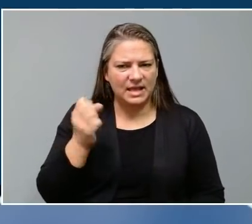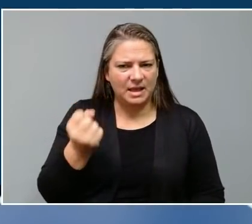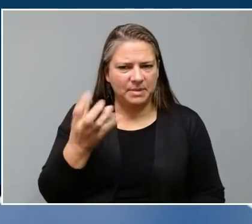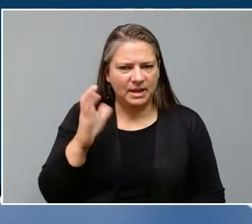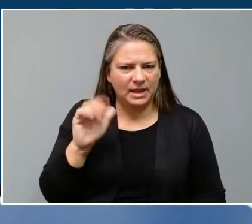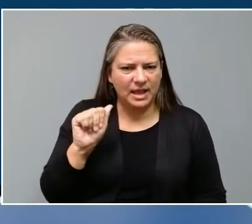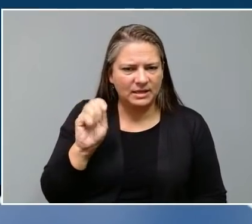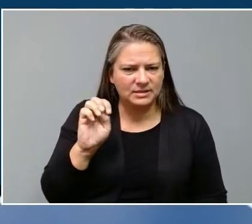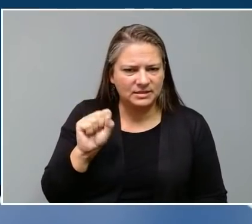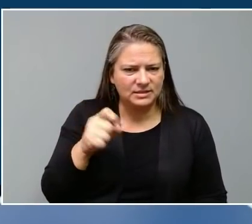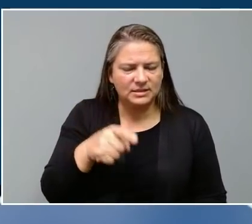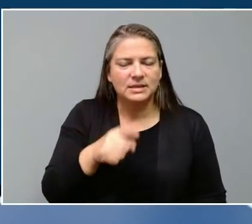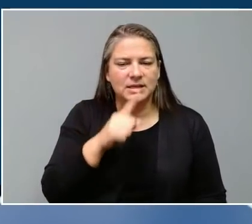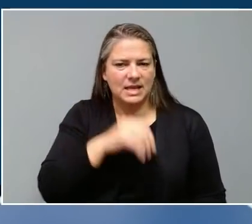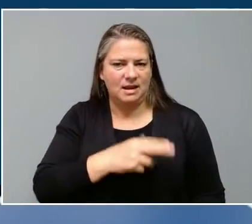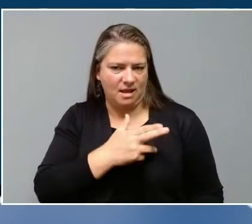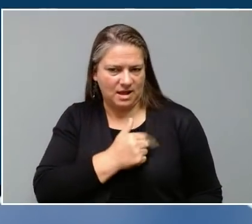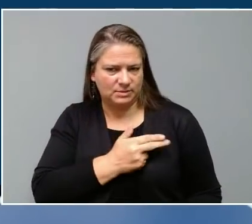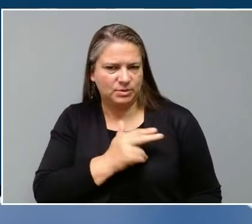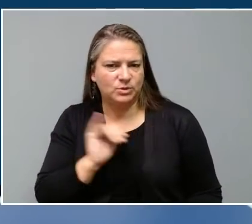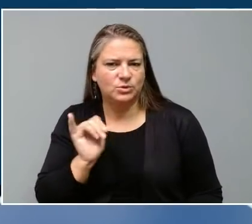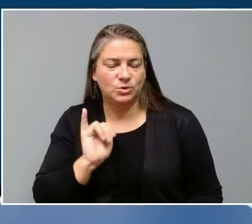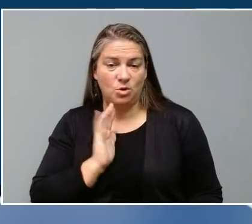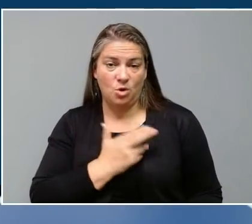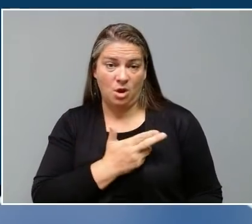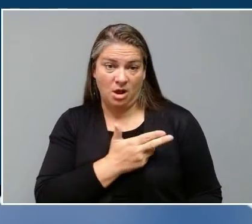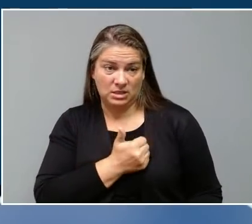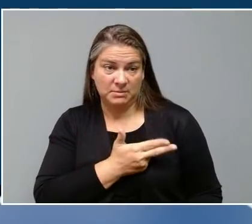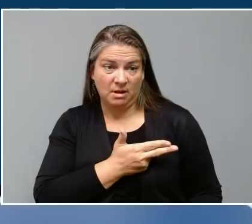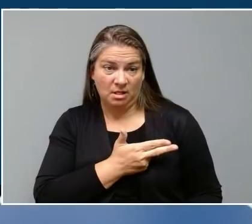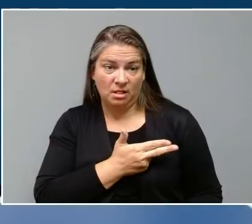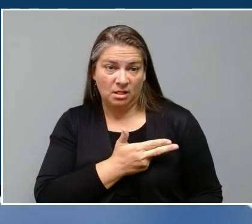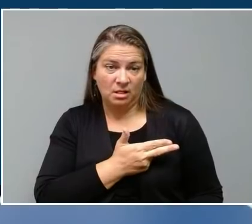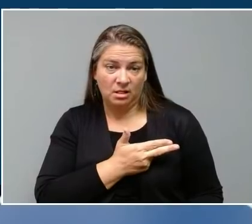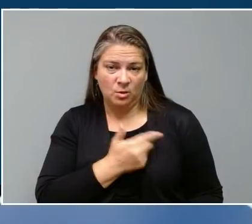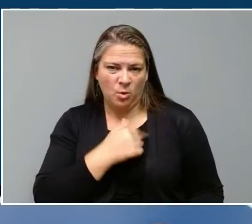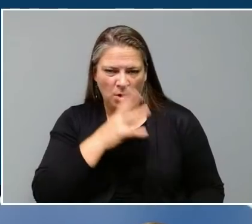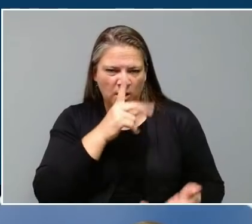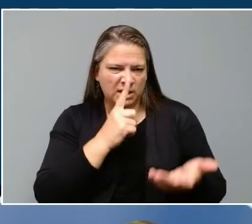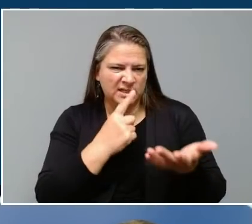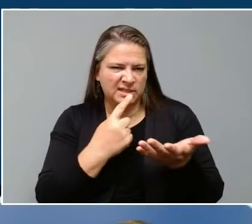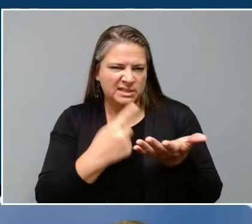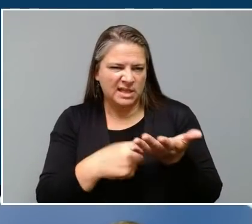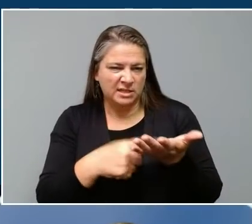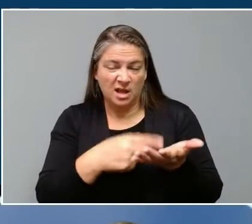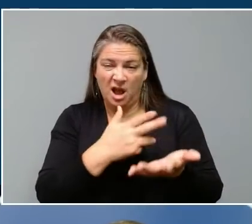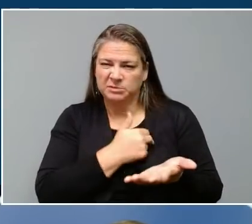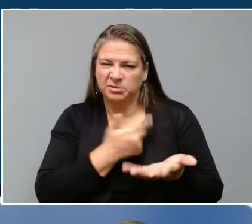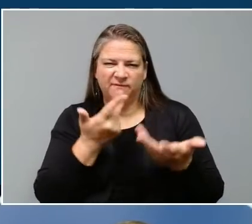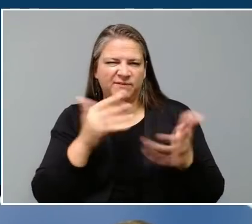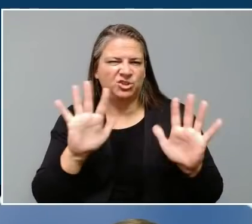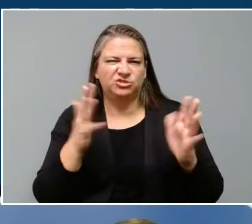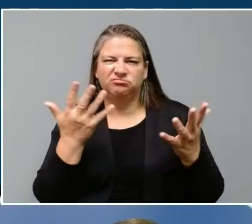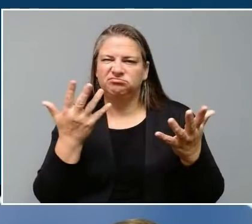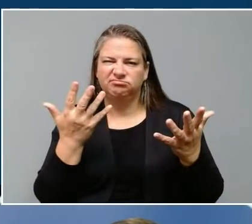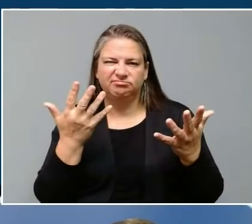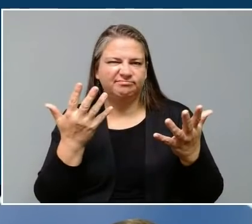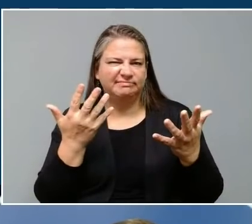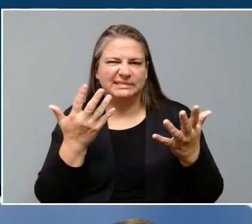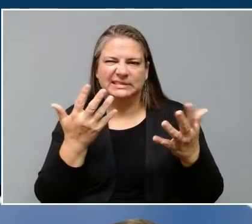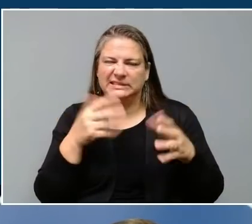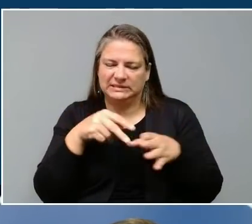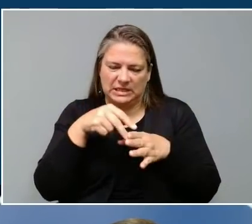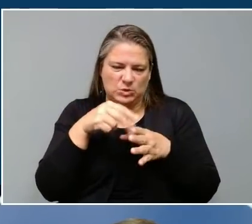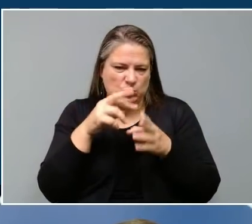in hospitals. Our hospitals, and we'll talk about them in a minute, are already on the brink. This can't